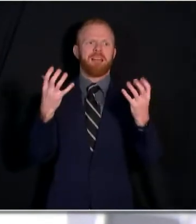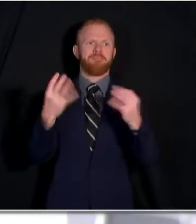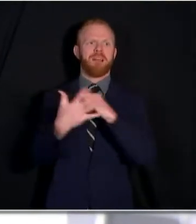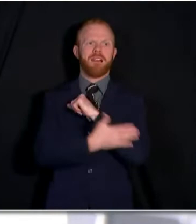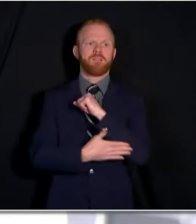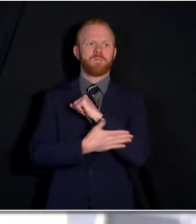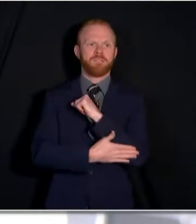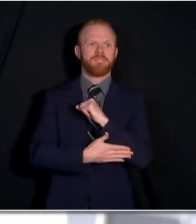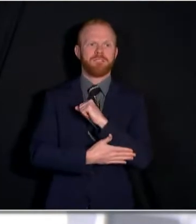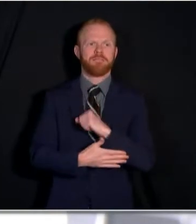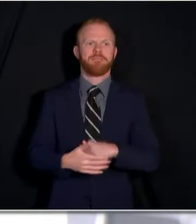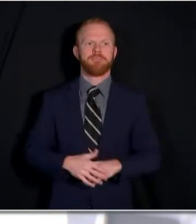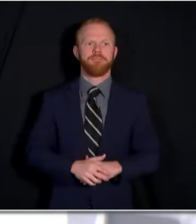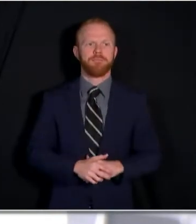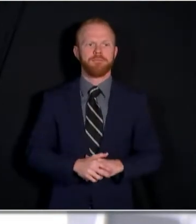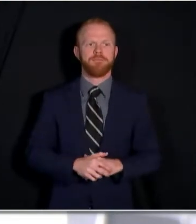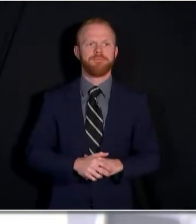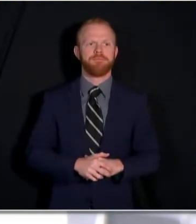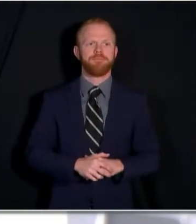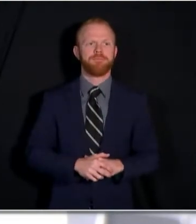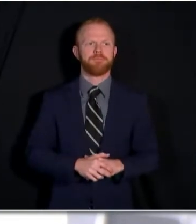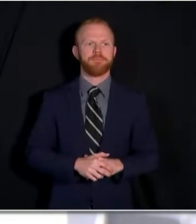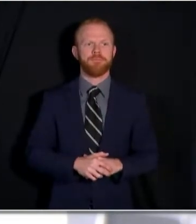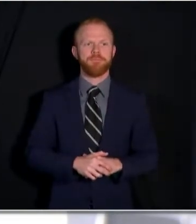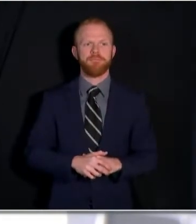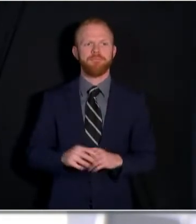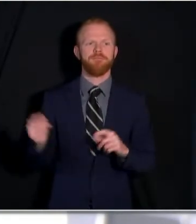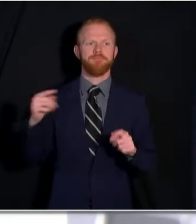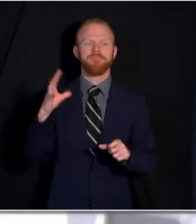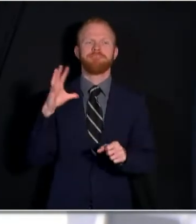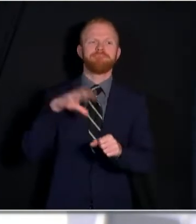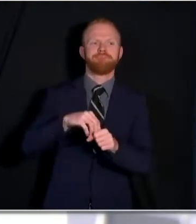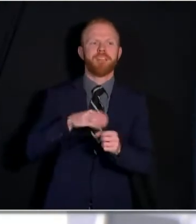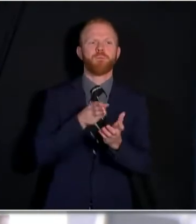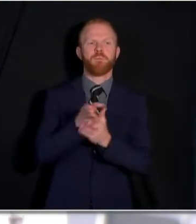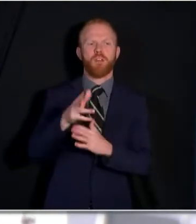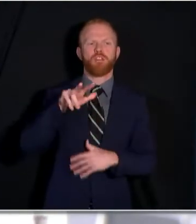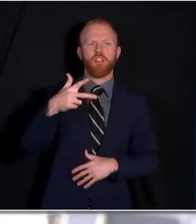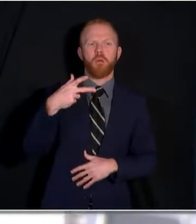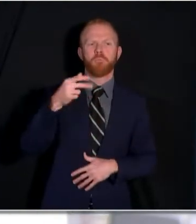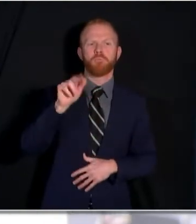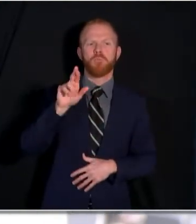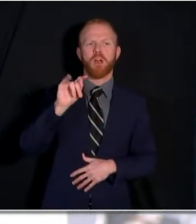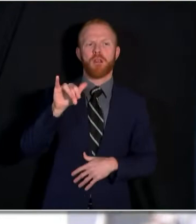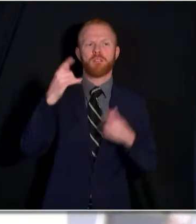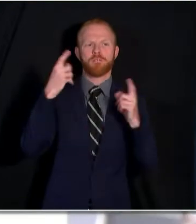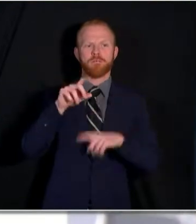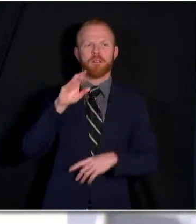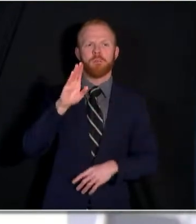the third-party agreement and with this new application, and we think that's very encouraging.